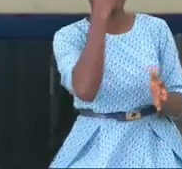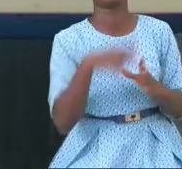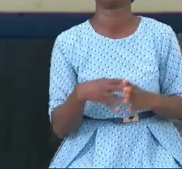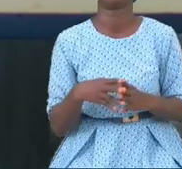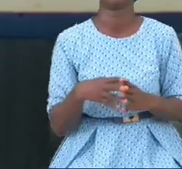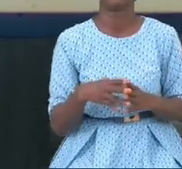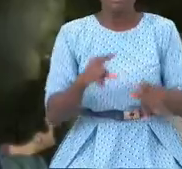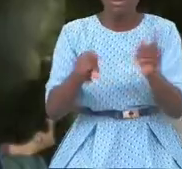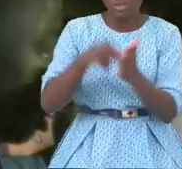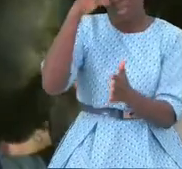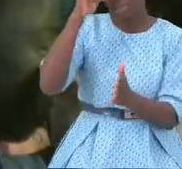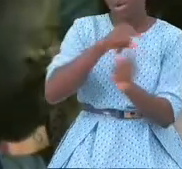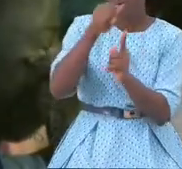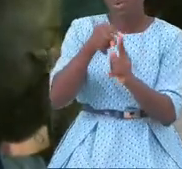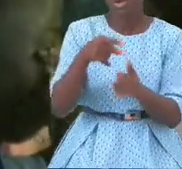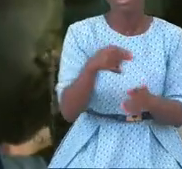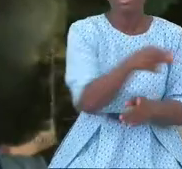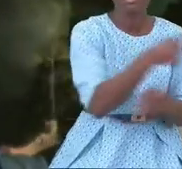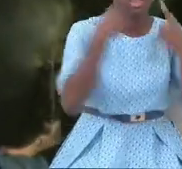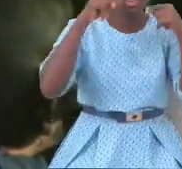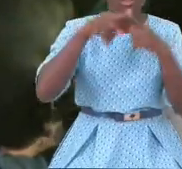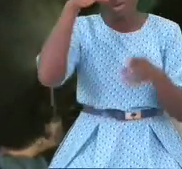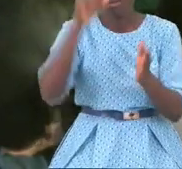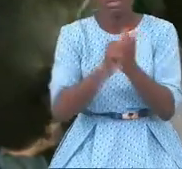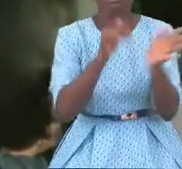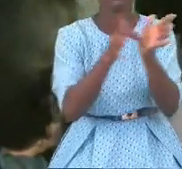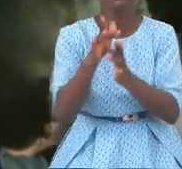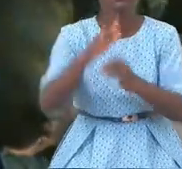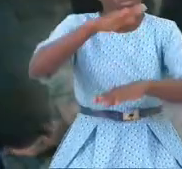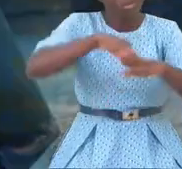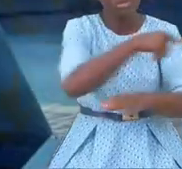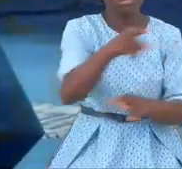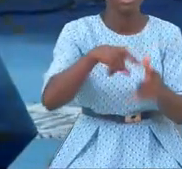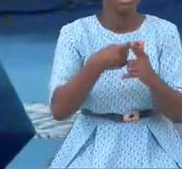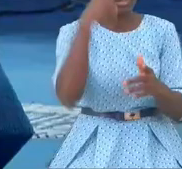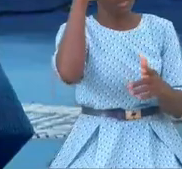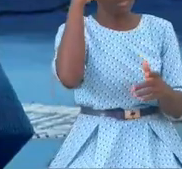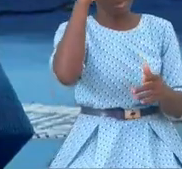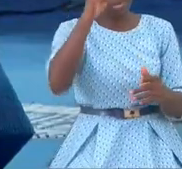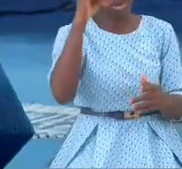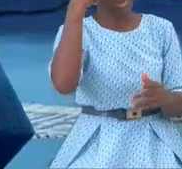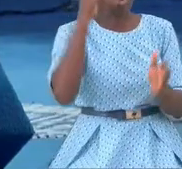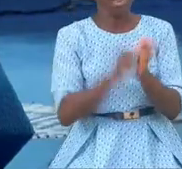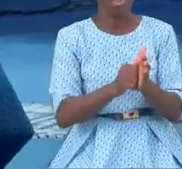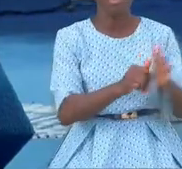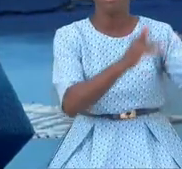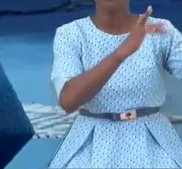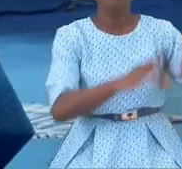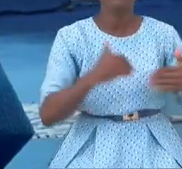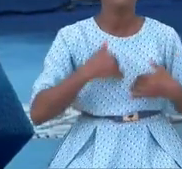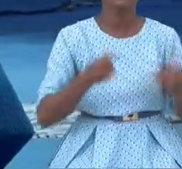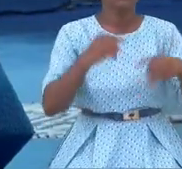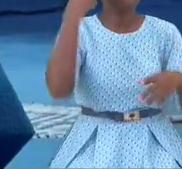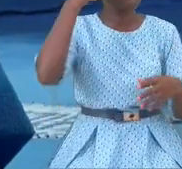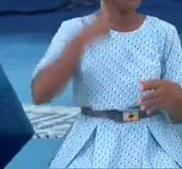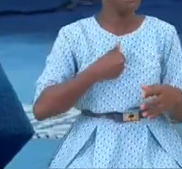for you. He said, my sight has come. His eyes were still blind, but he said, Jesus, the one that opens